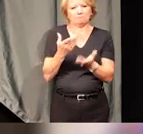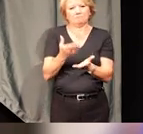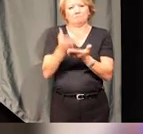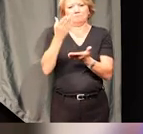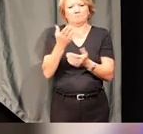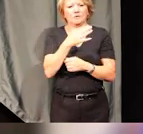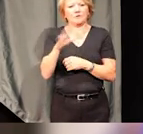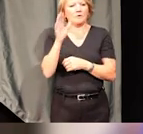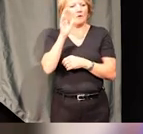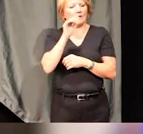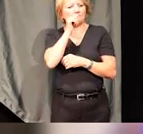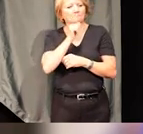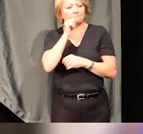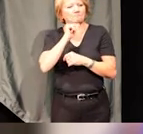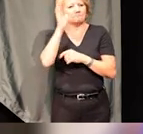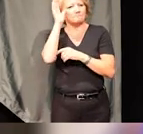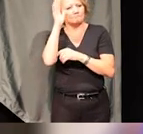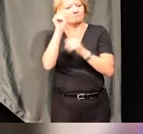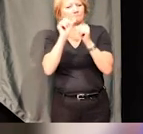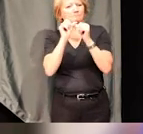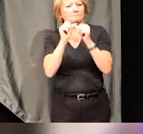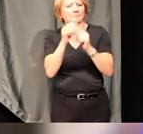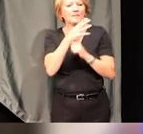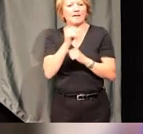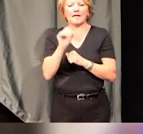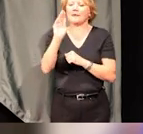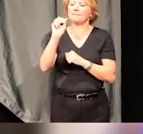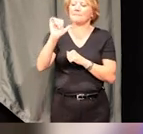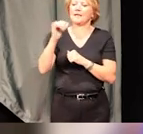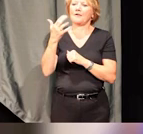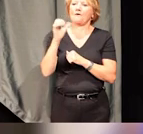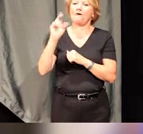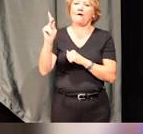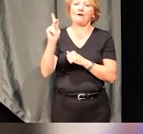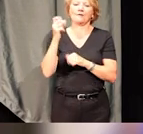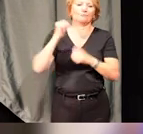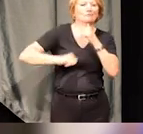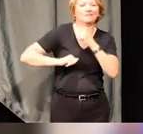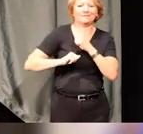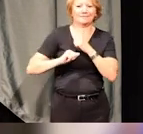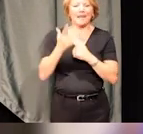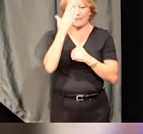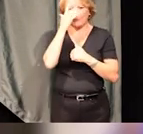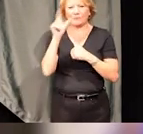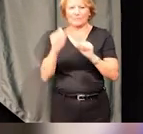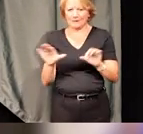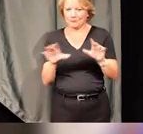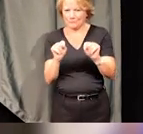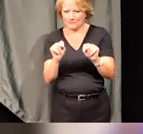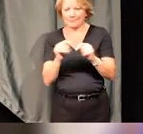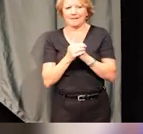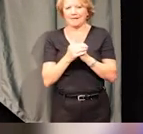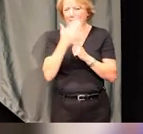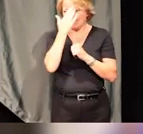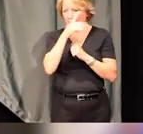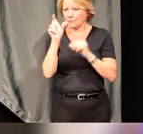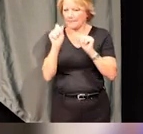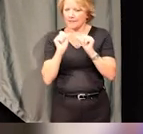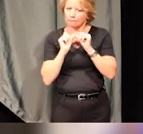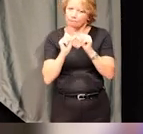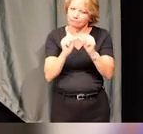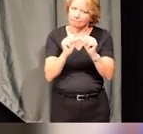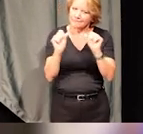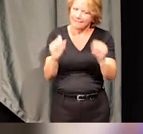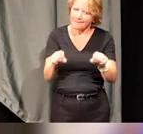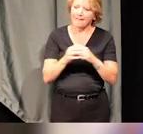your tenacity, perseverance, and Bayhawk grit. I knew you could do it, and I know you can